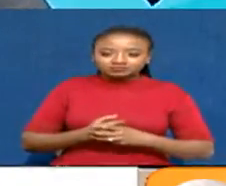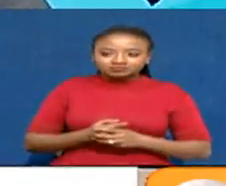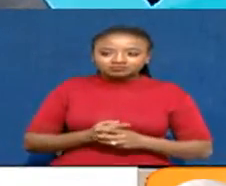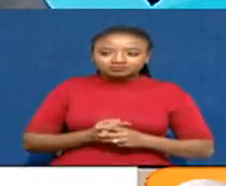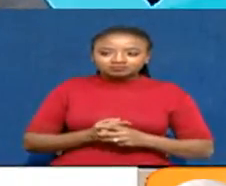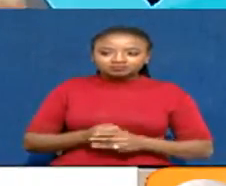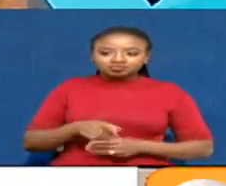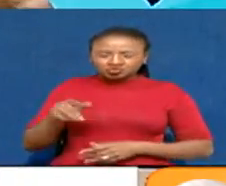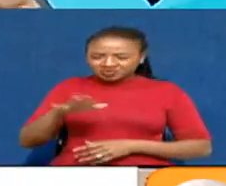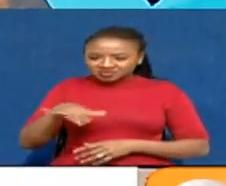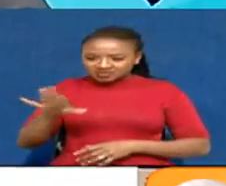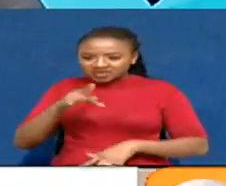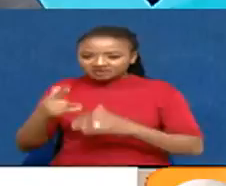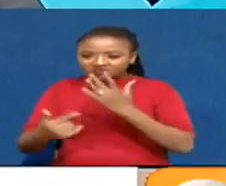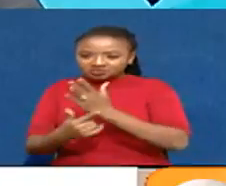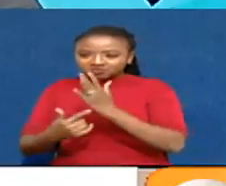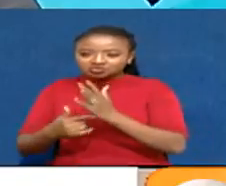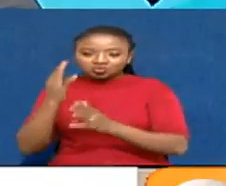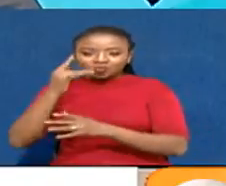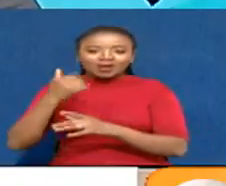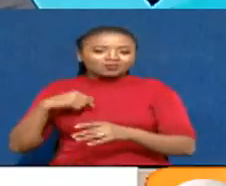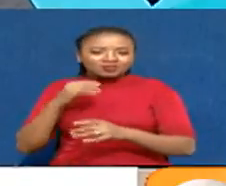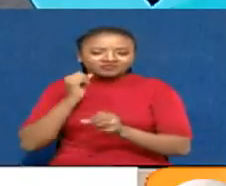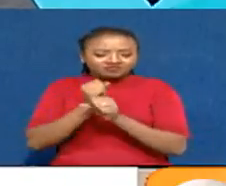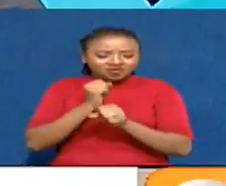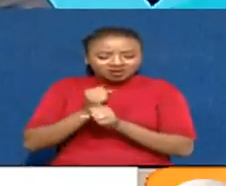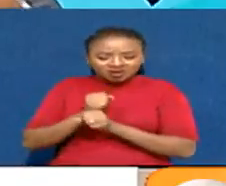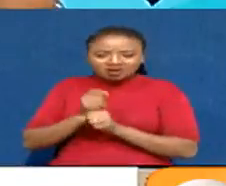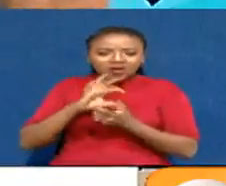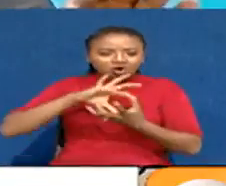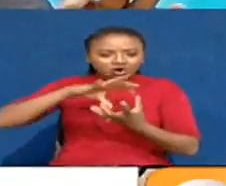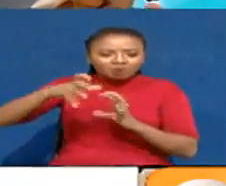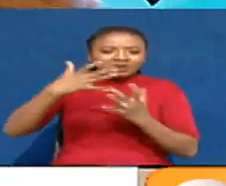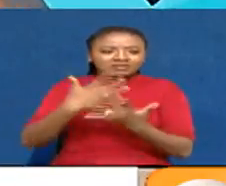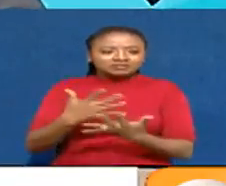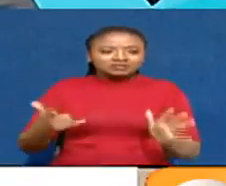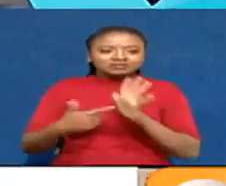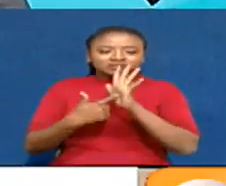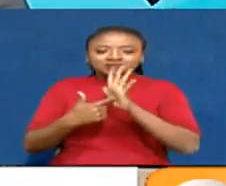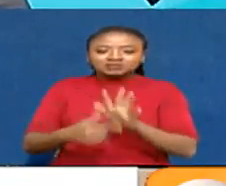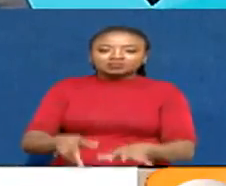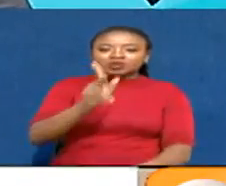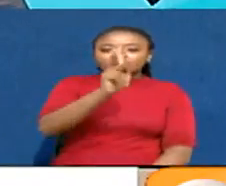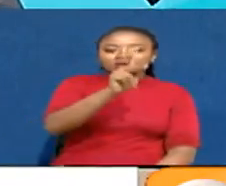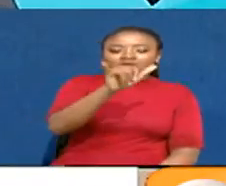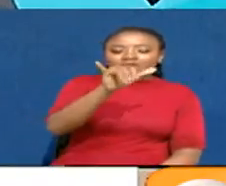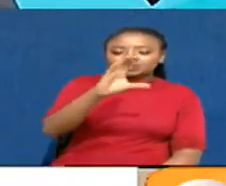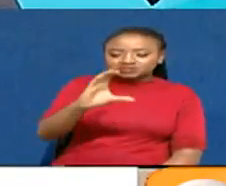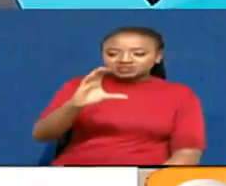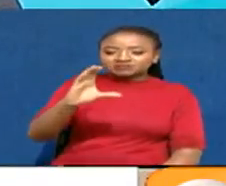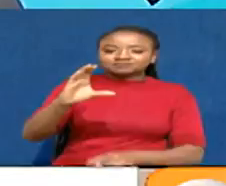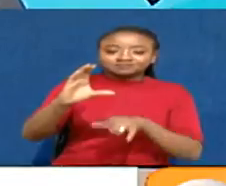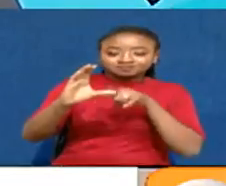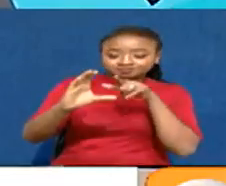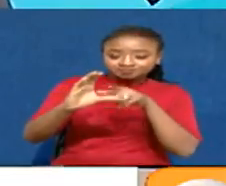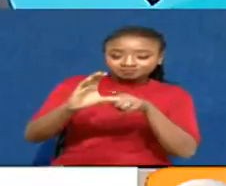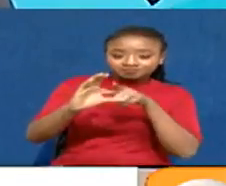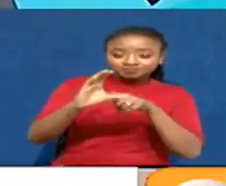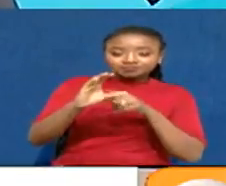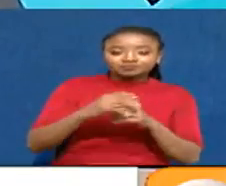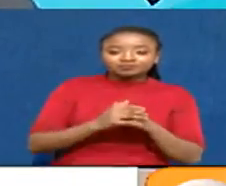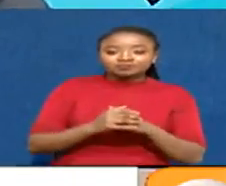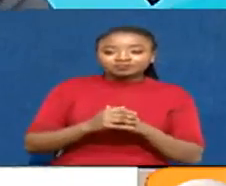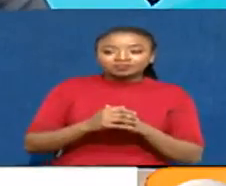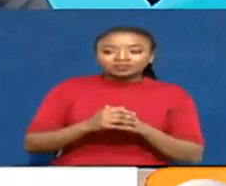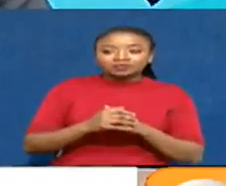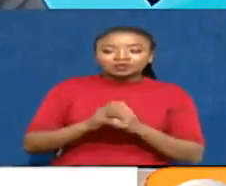space because we have figured out to do very complex things such as KYC, credit scoring, and disbursement without having to